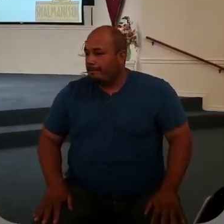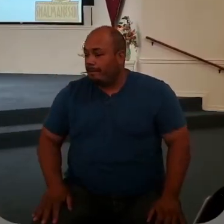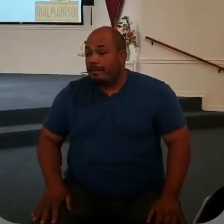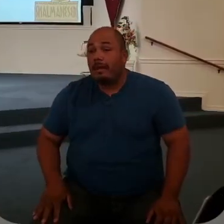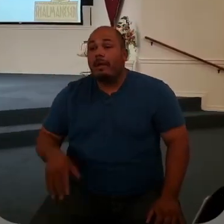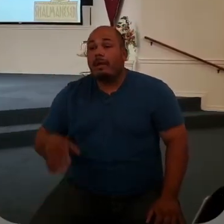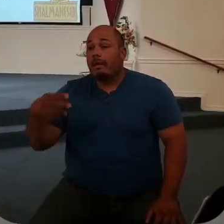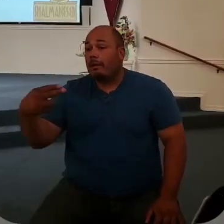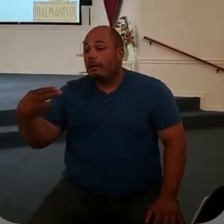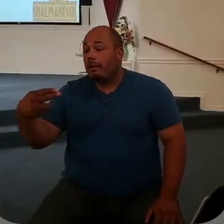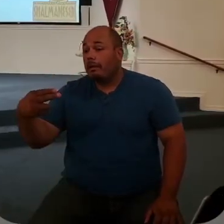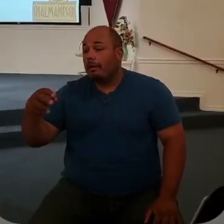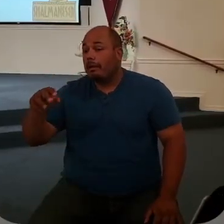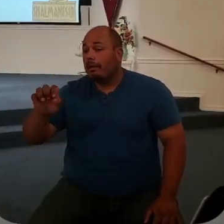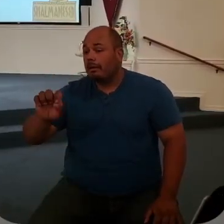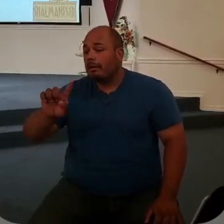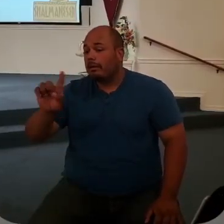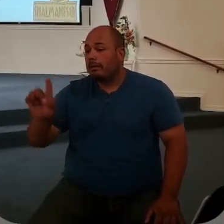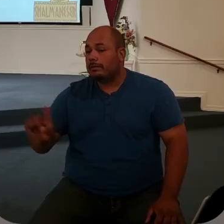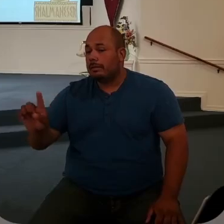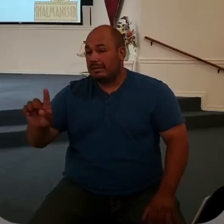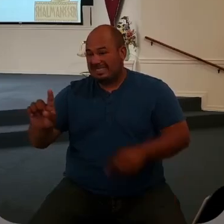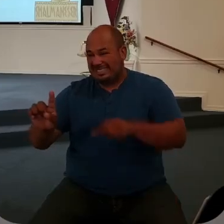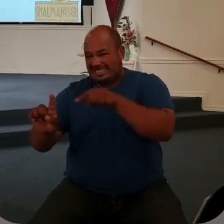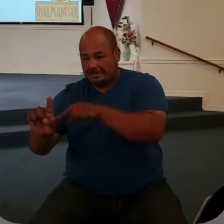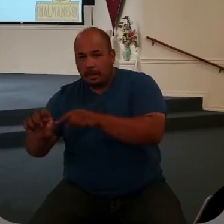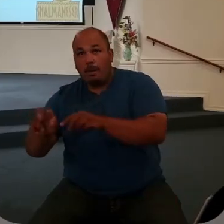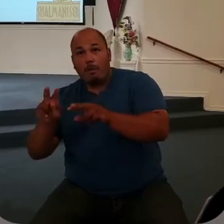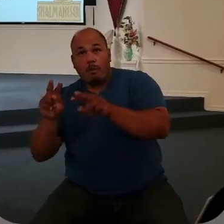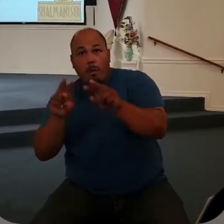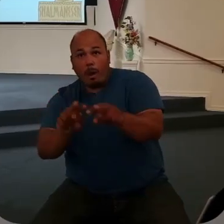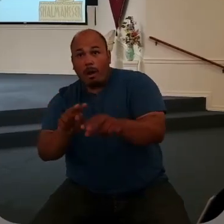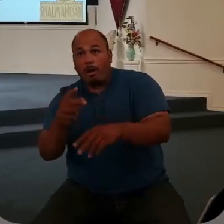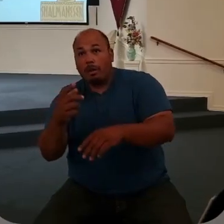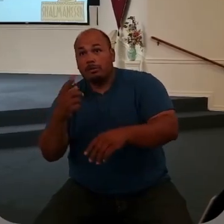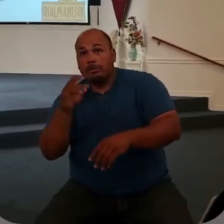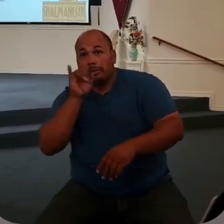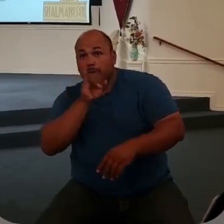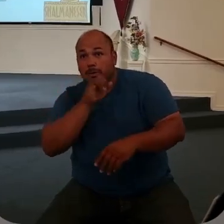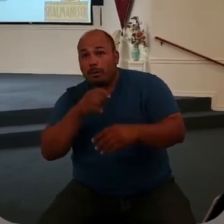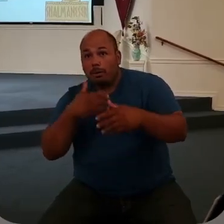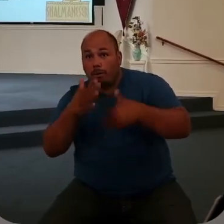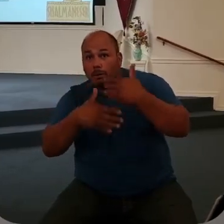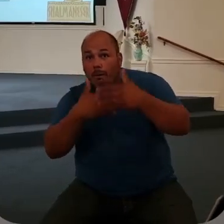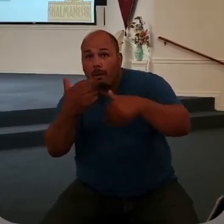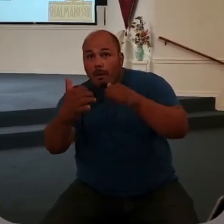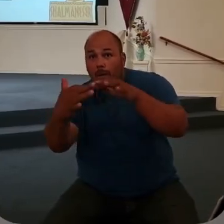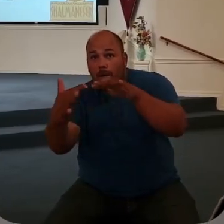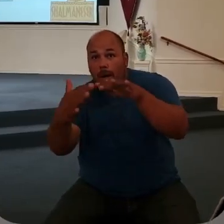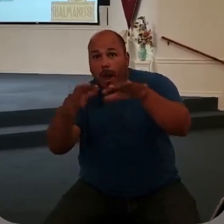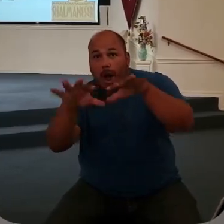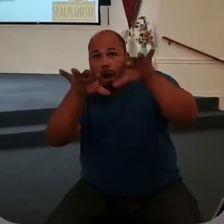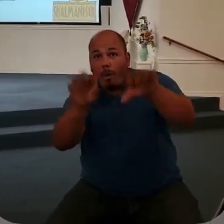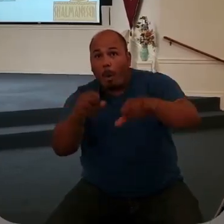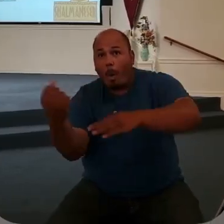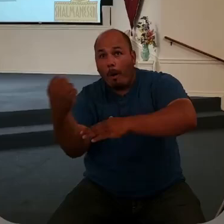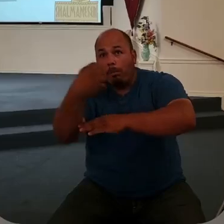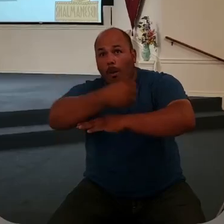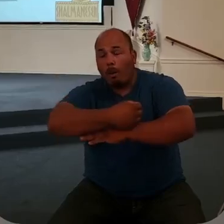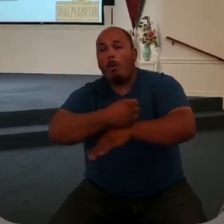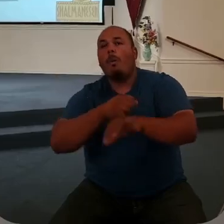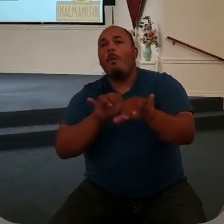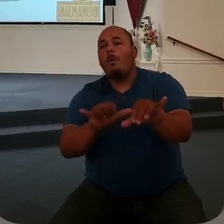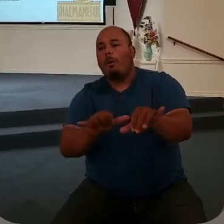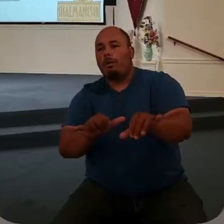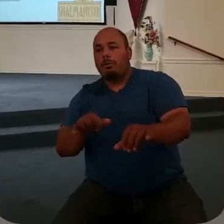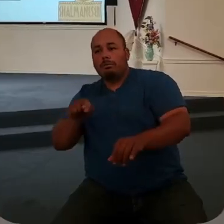Hezekiah watched the fall of northern Israel happen. He saw two things at that